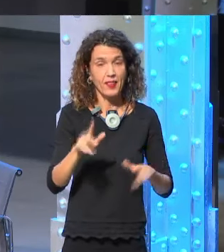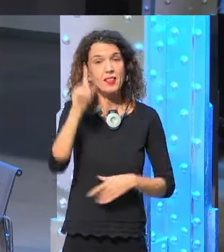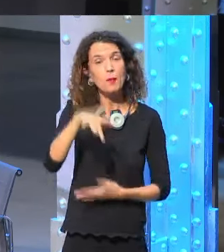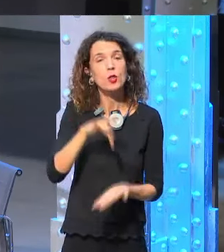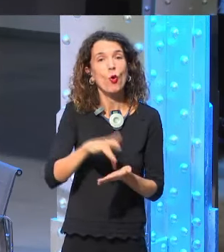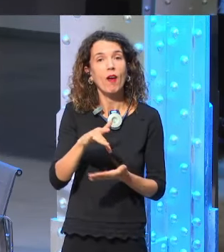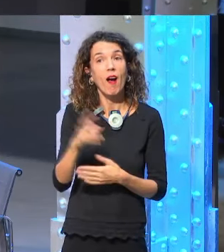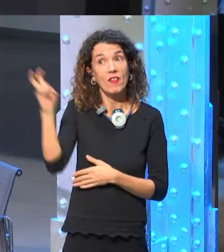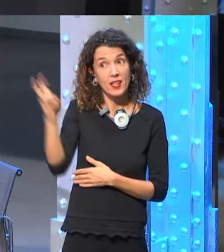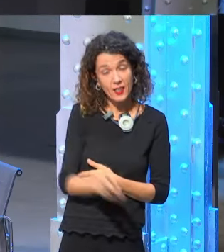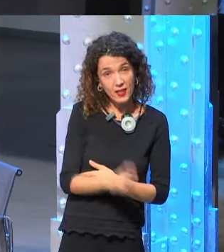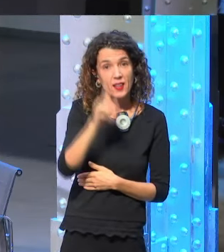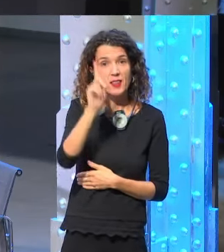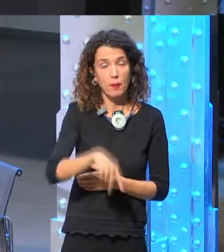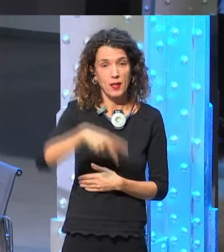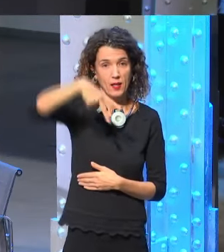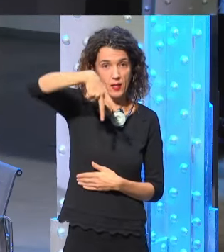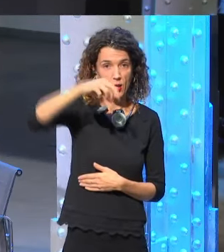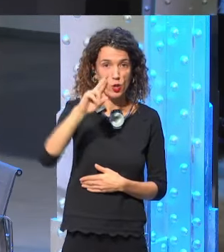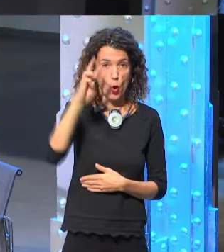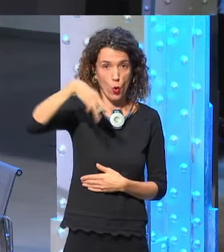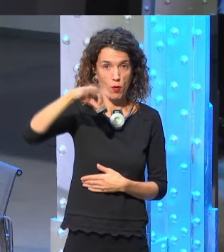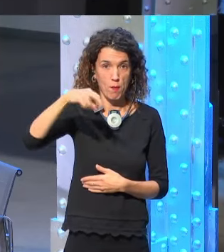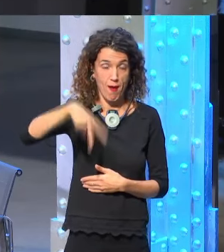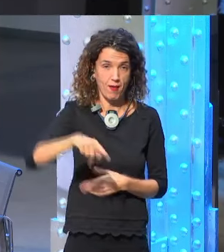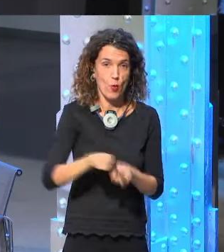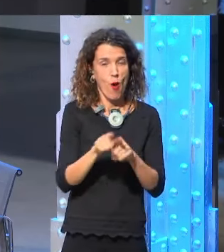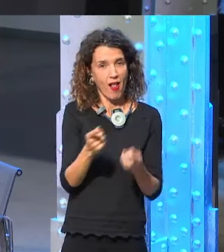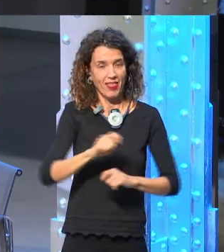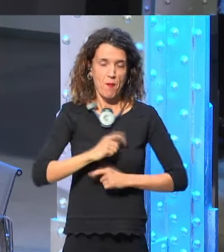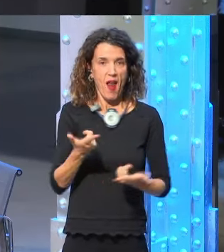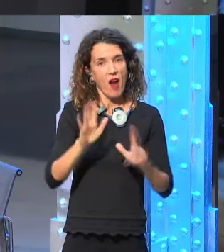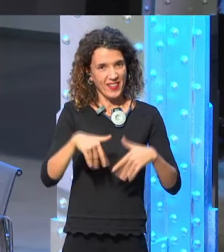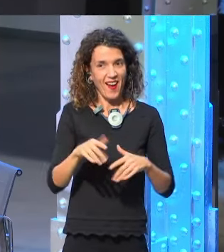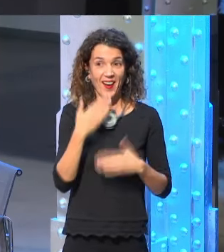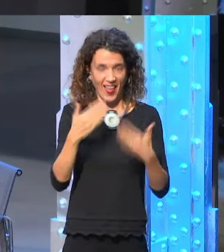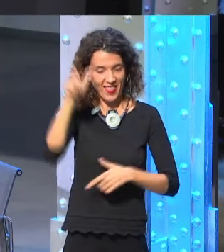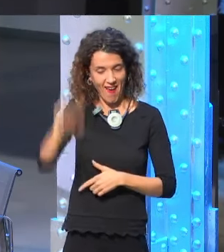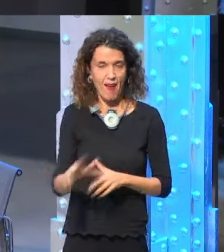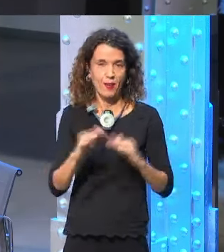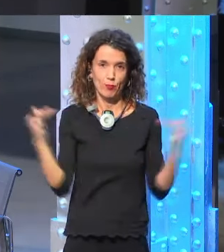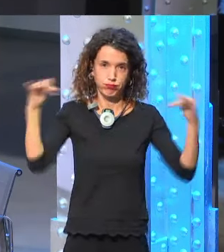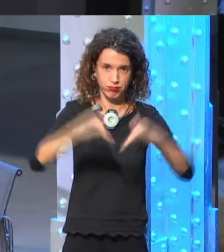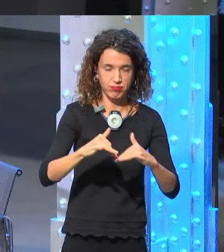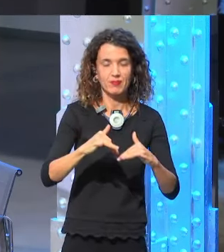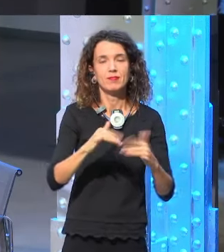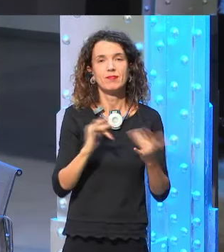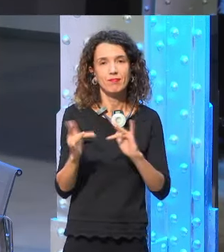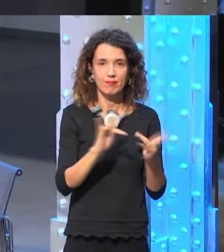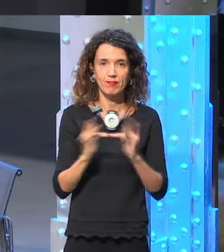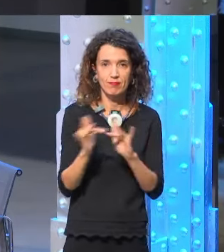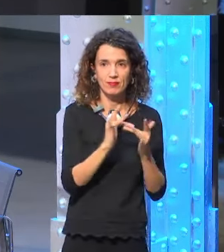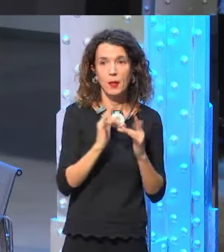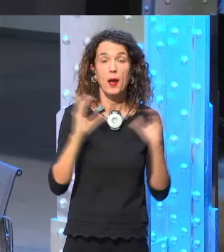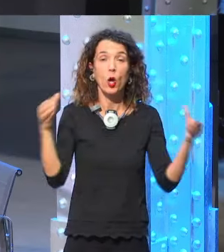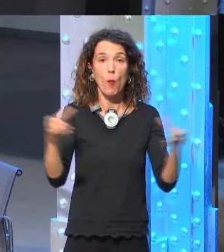have to thank you for being here, and I would like to thank Norman for being here as well, because at the end of the day